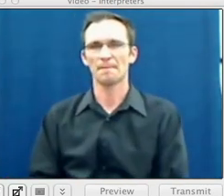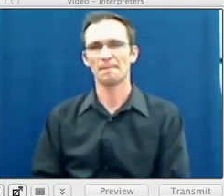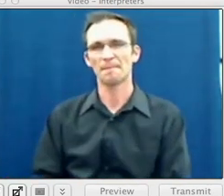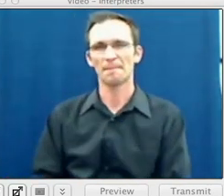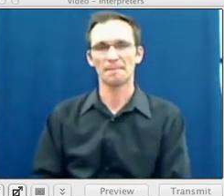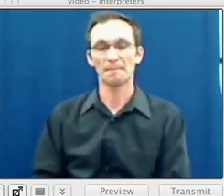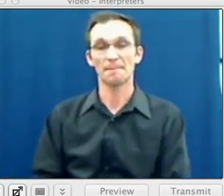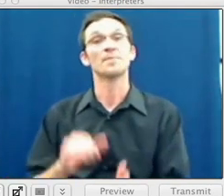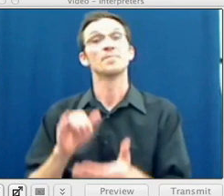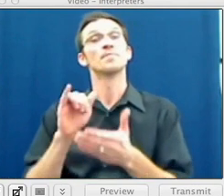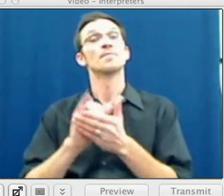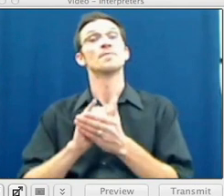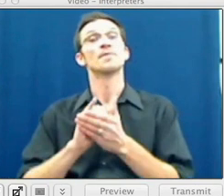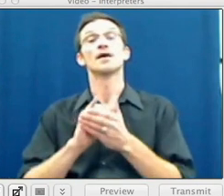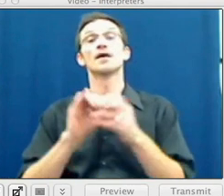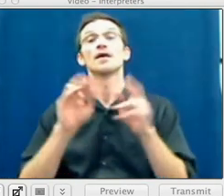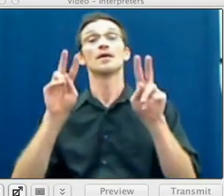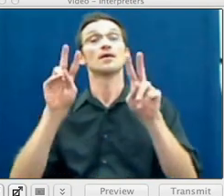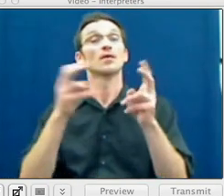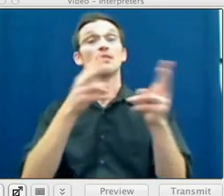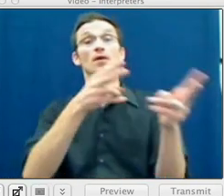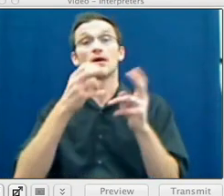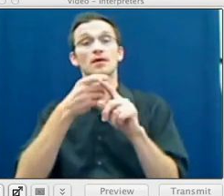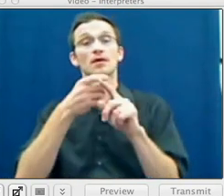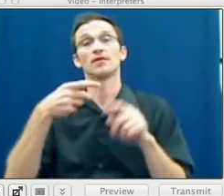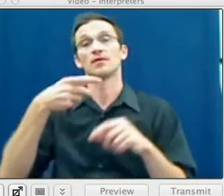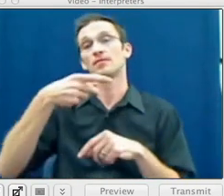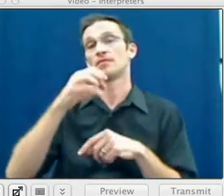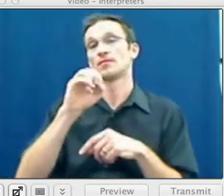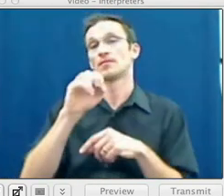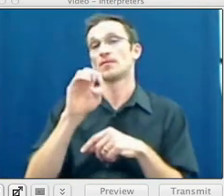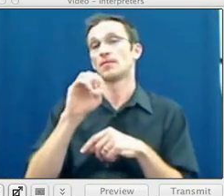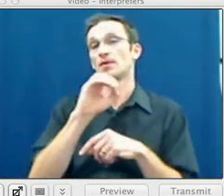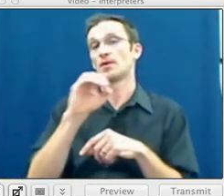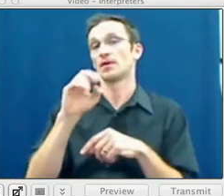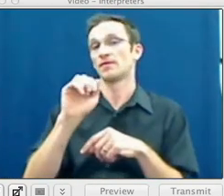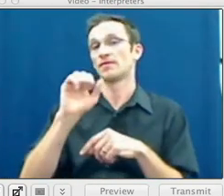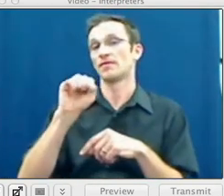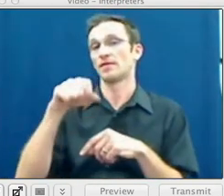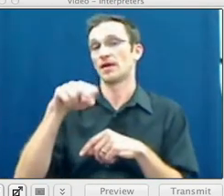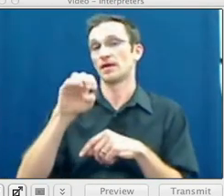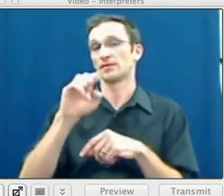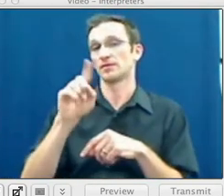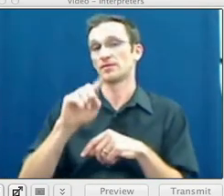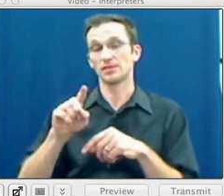It's a quote from Pope and Vasquez from the field of psychology.